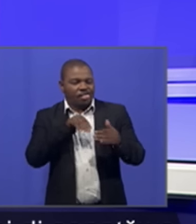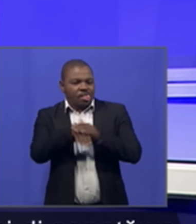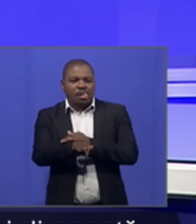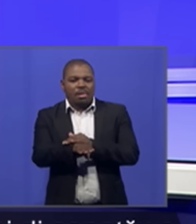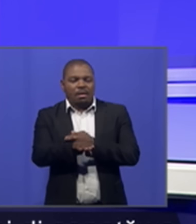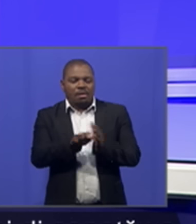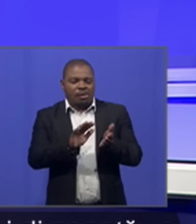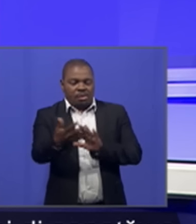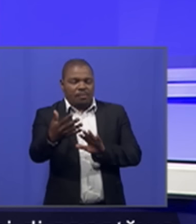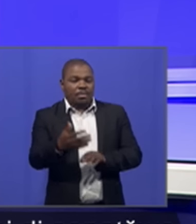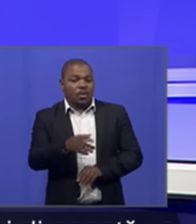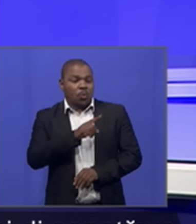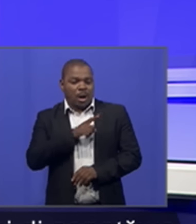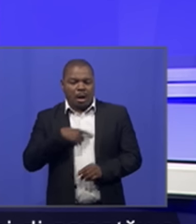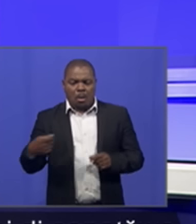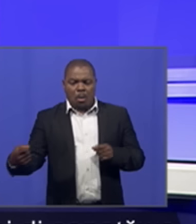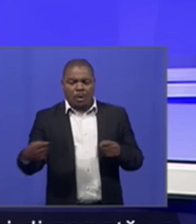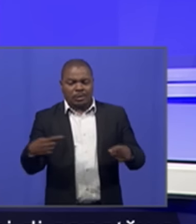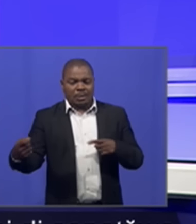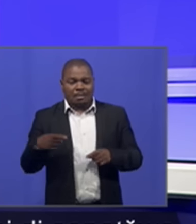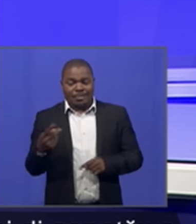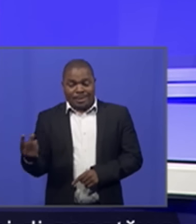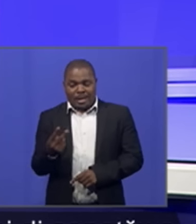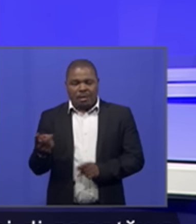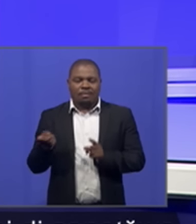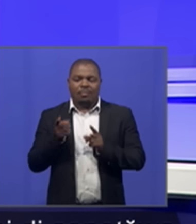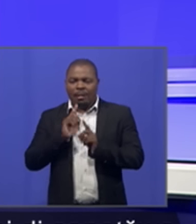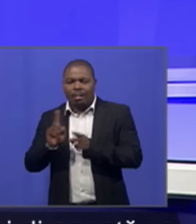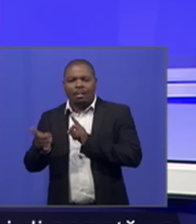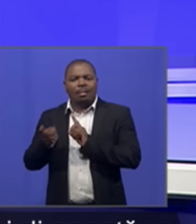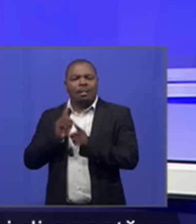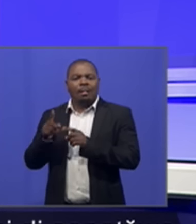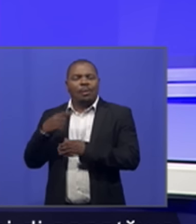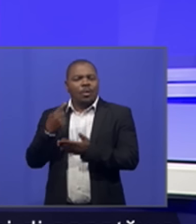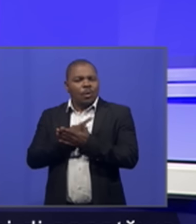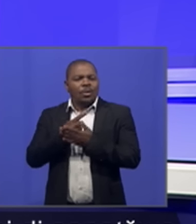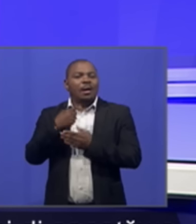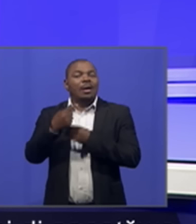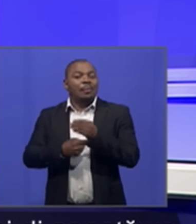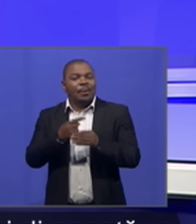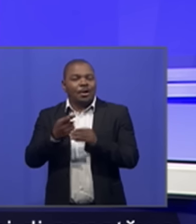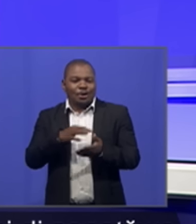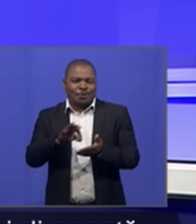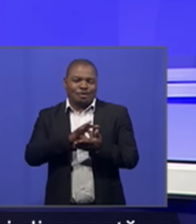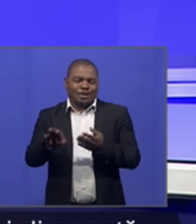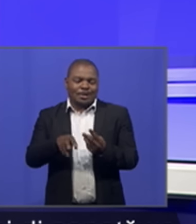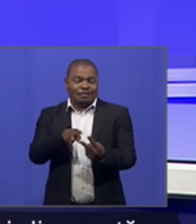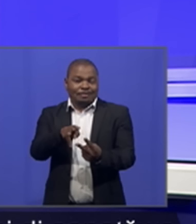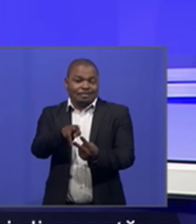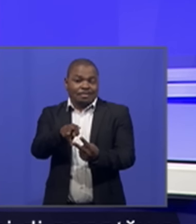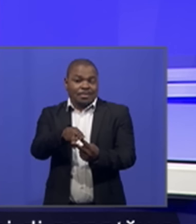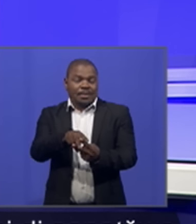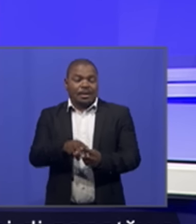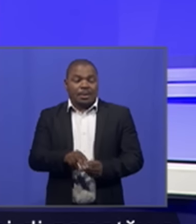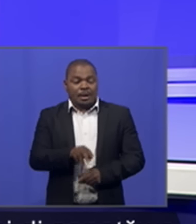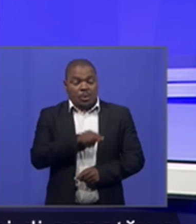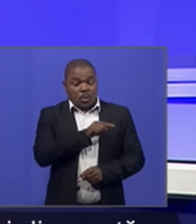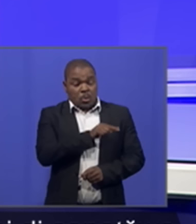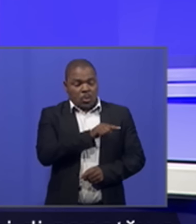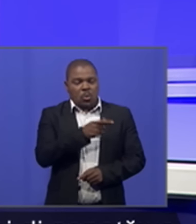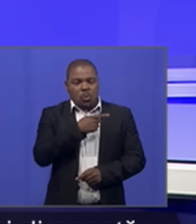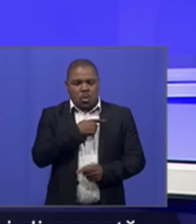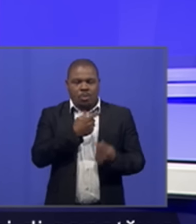WhatsApp bo bontšha ge sehloa sa dipoledišano tša bona e be le ka ga go abja ga dithendara tšeo tše pedi mo Mnisi a bego a